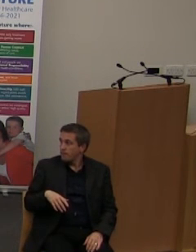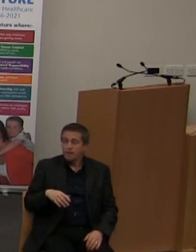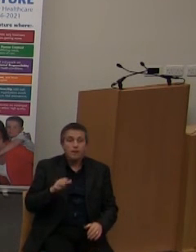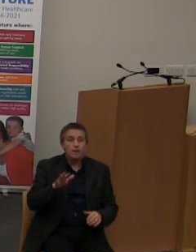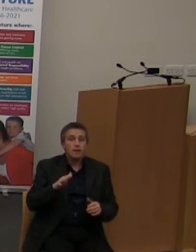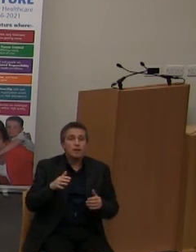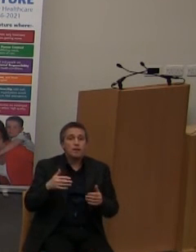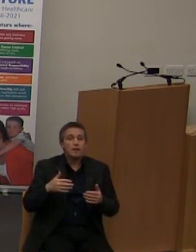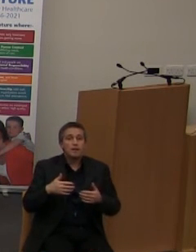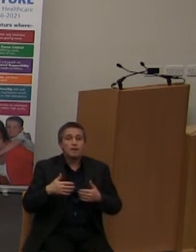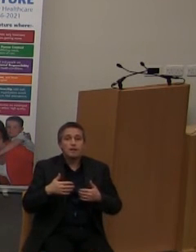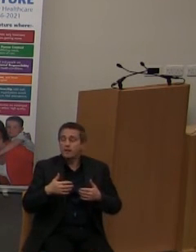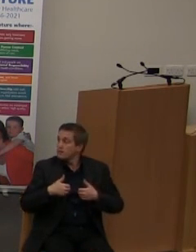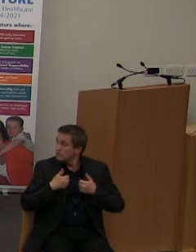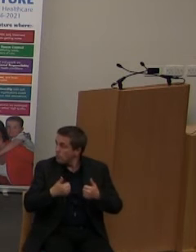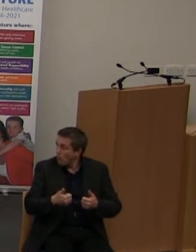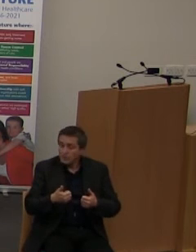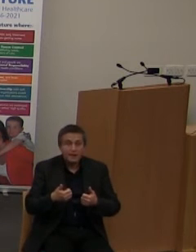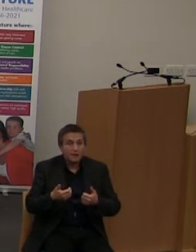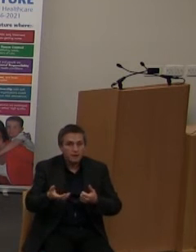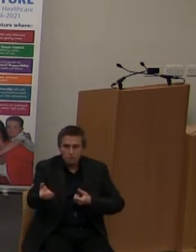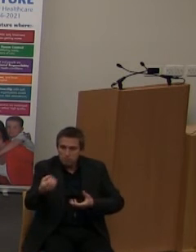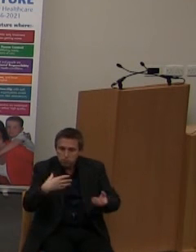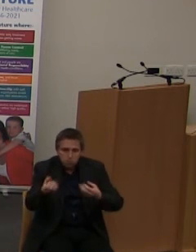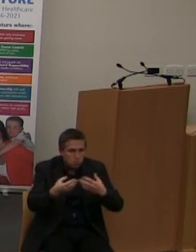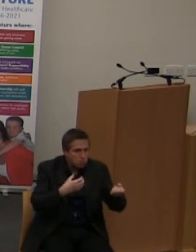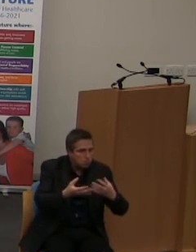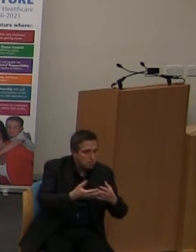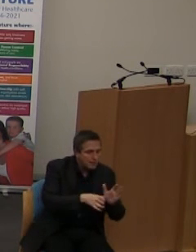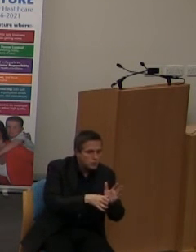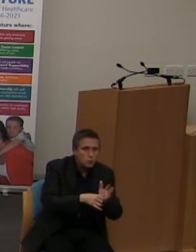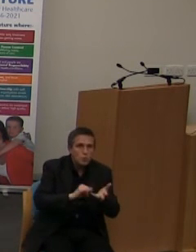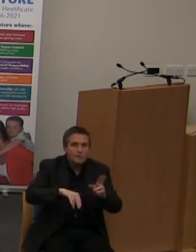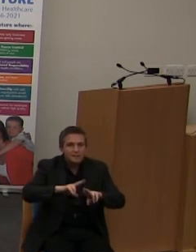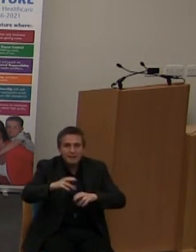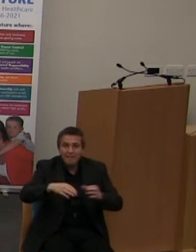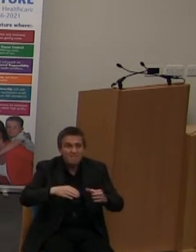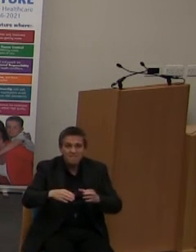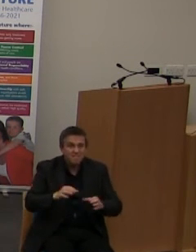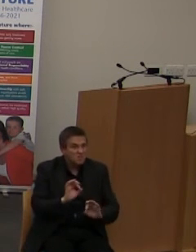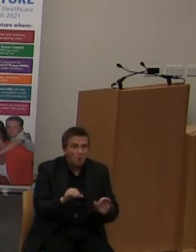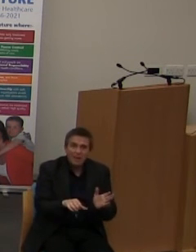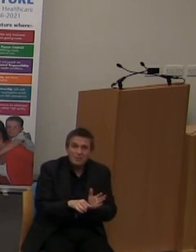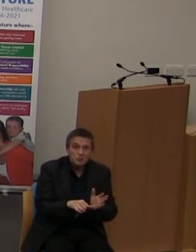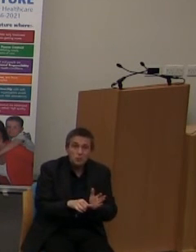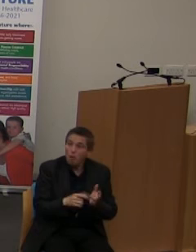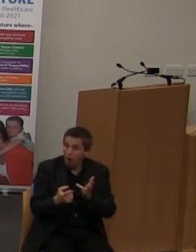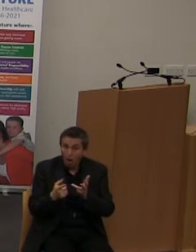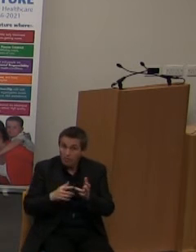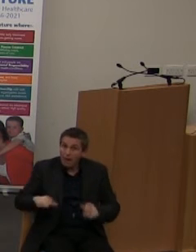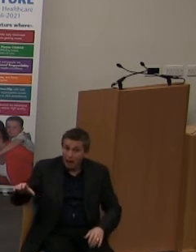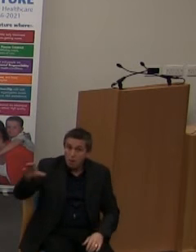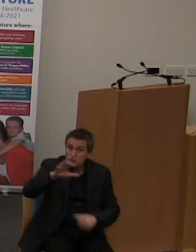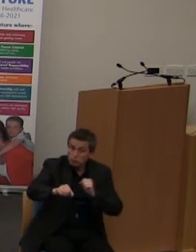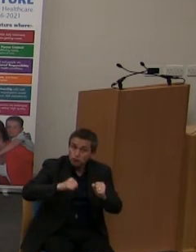that we've heard from the colleagues on the board, that hasn't been as big an issue for, I think, Forth Valley as it has perhaps for some